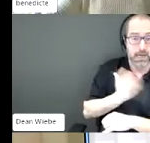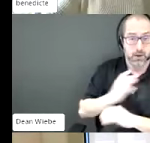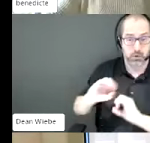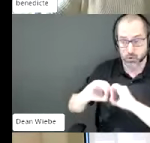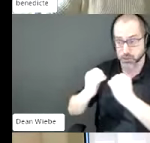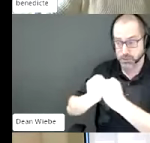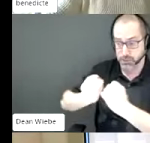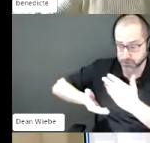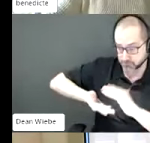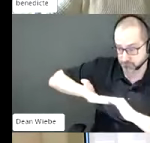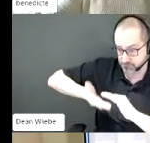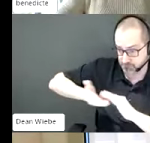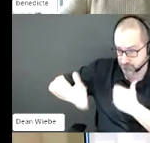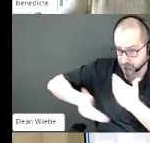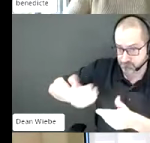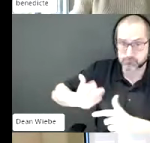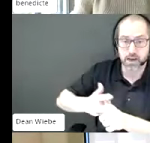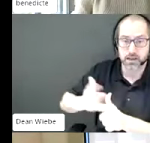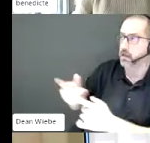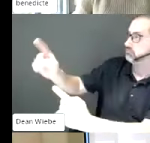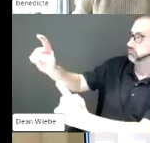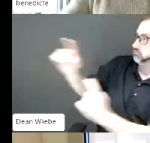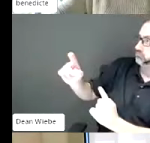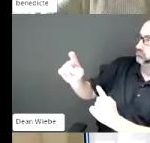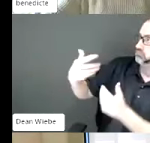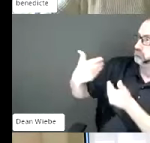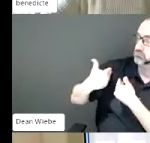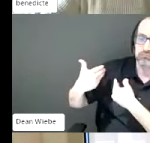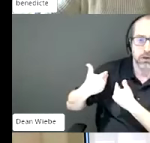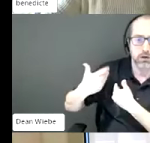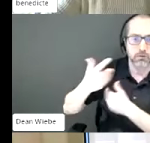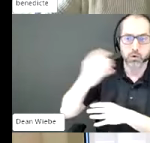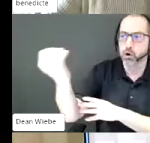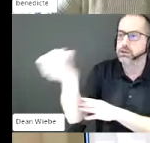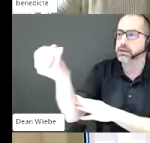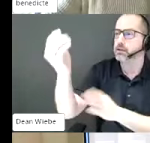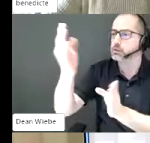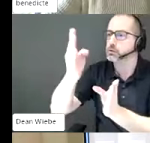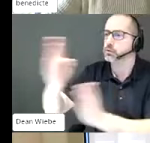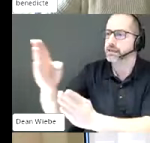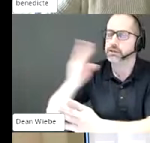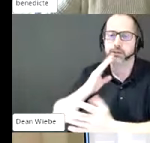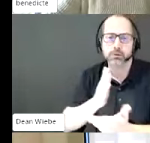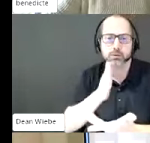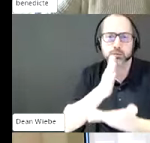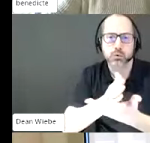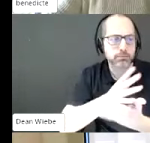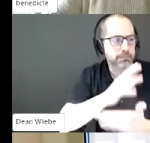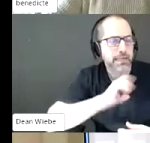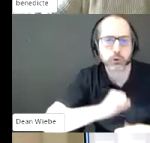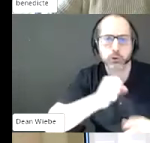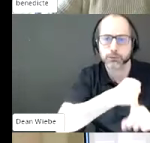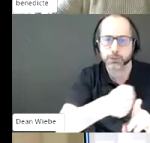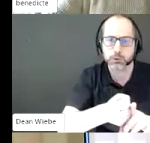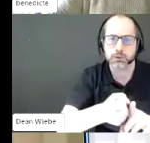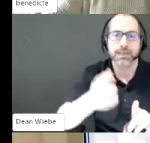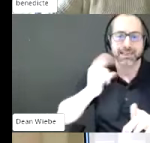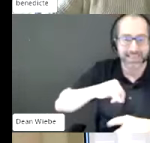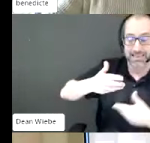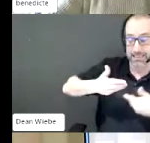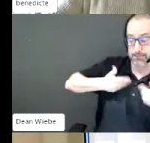and mandate to implement Ontario's strategy to combat elder abuse. This strategy is funded through the Ministry for Seniors